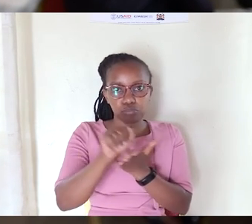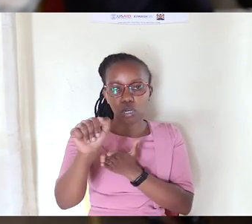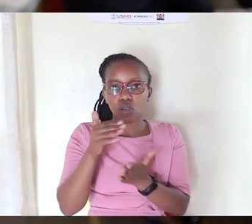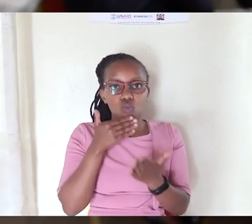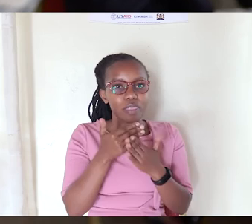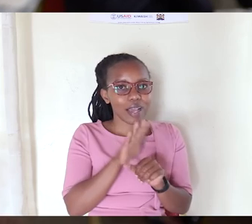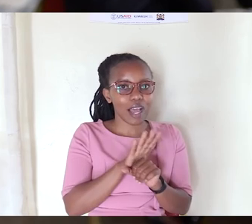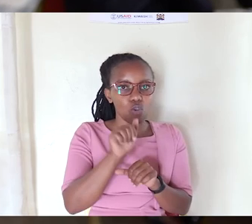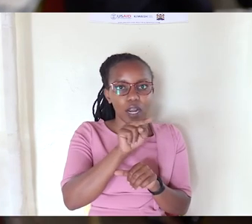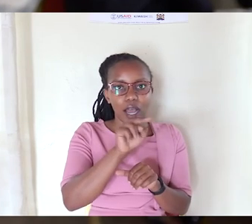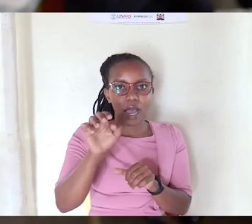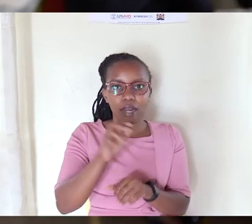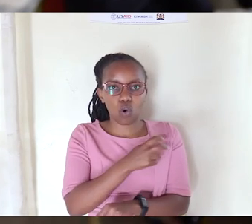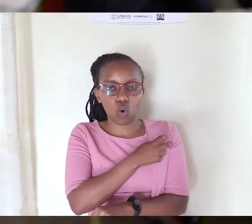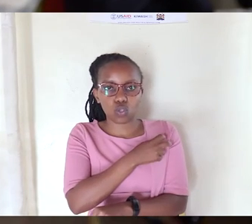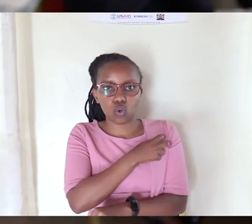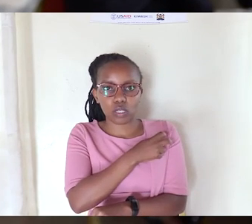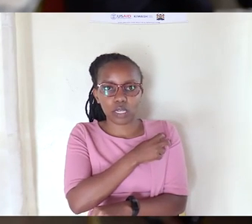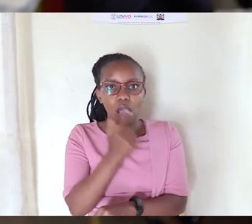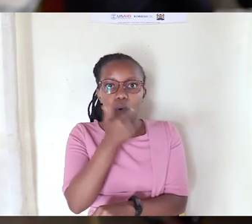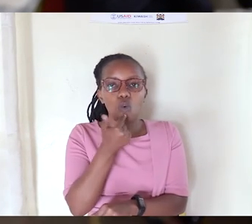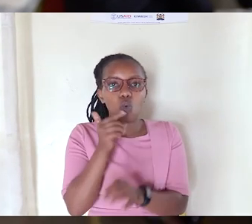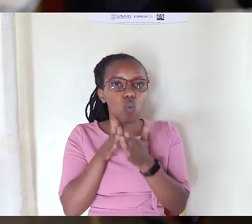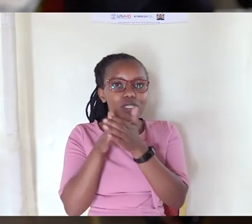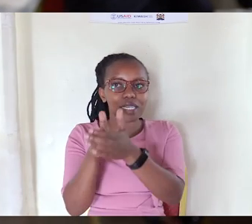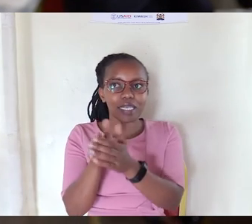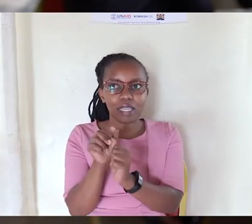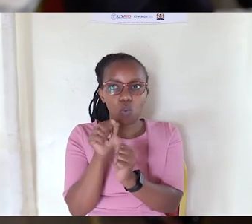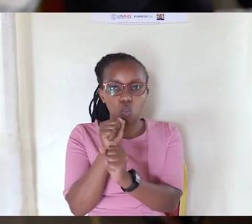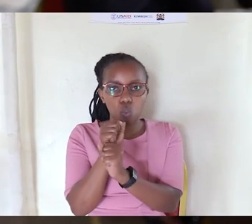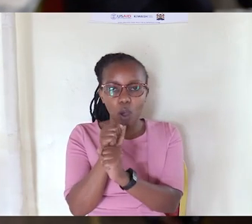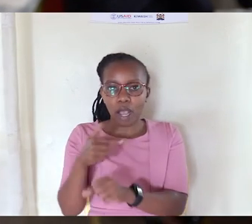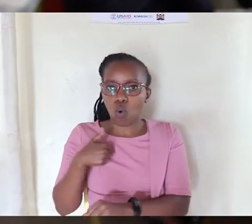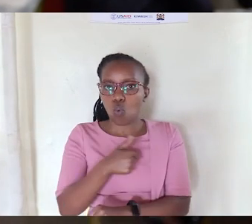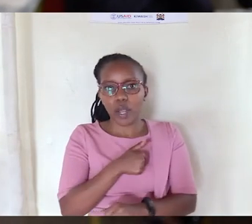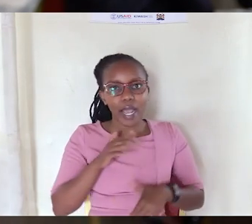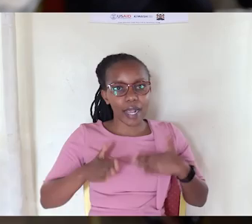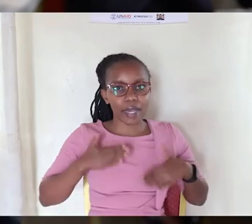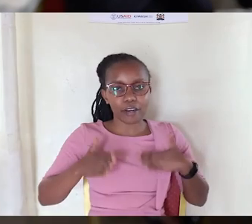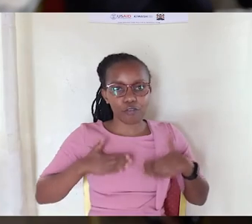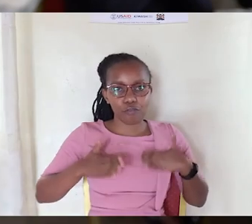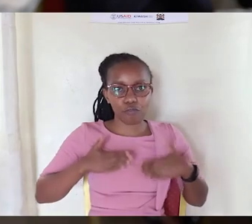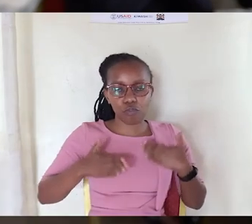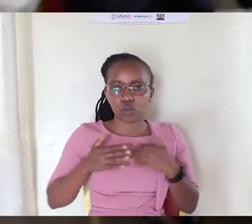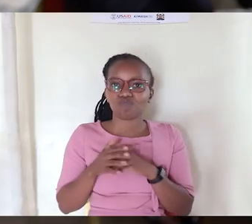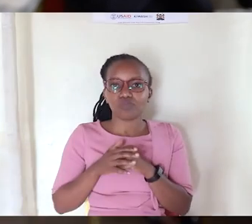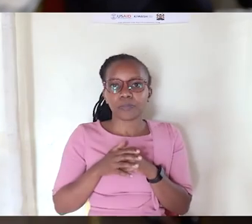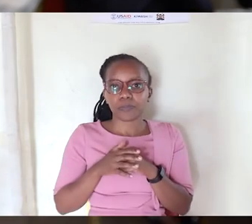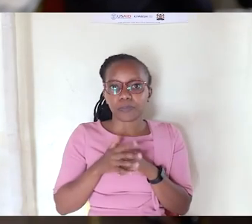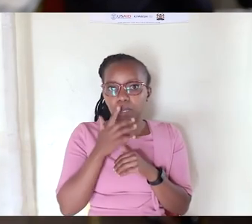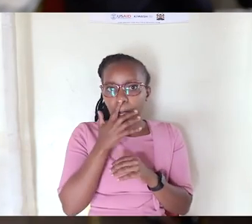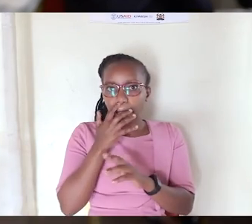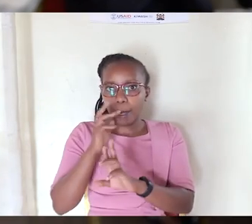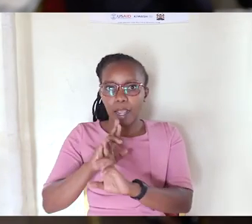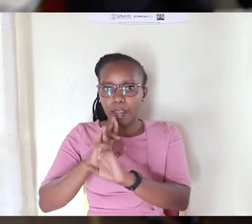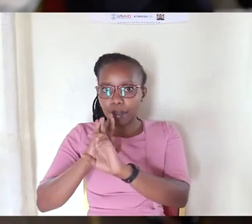Anne Sabania, the consultant who was leading this work. We are grateful that finally the report